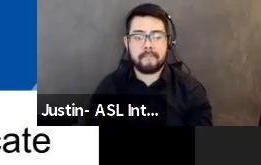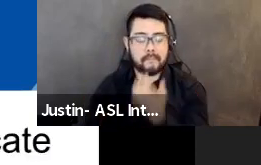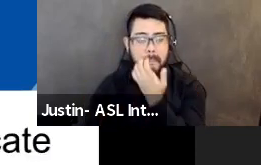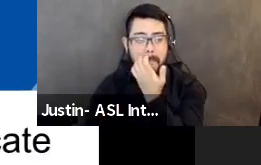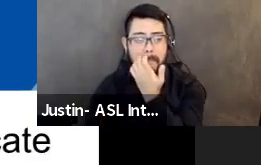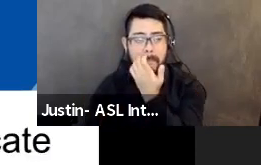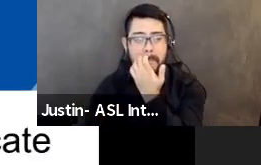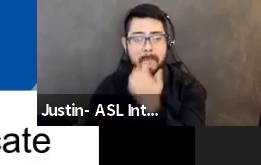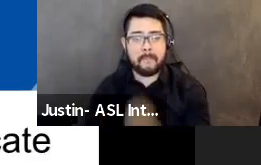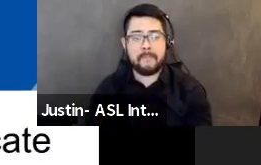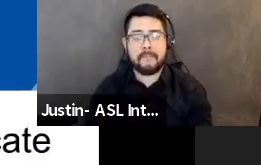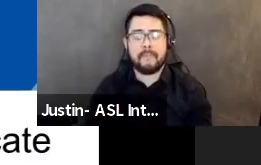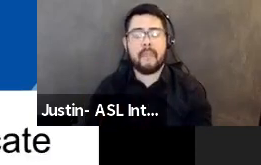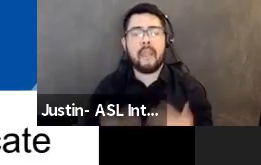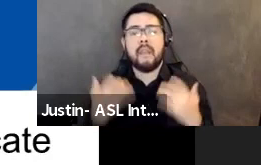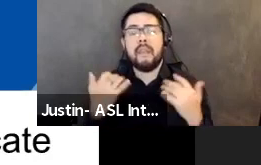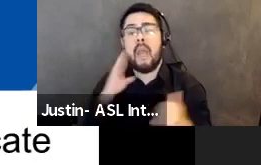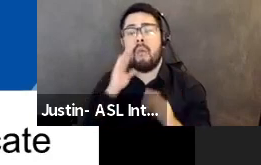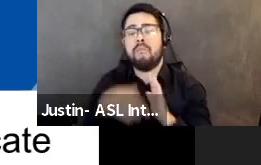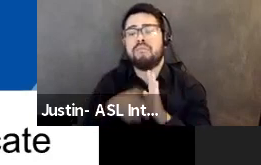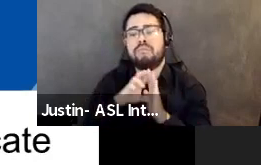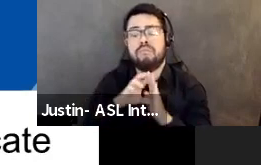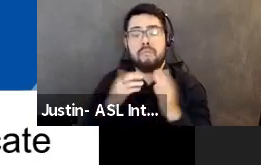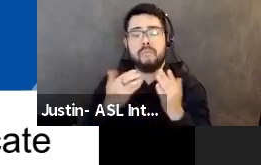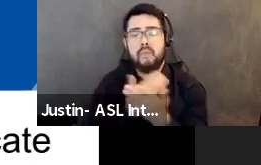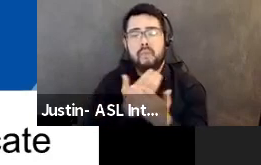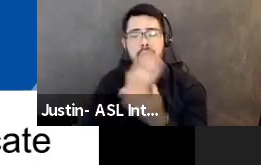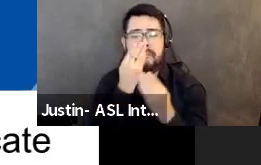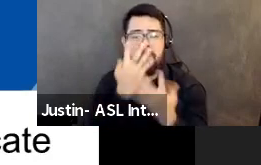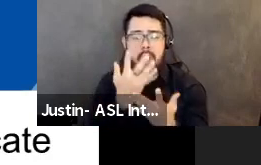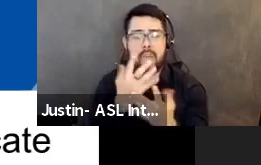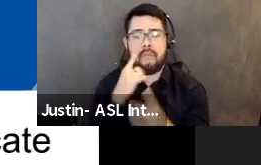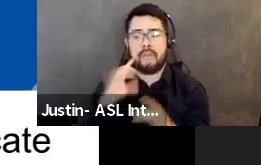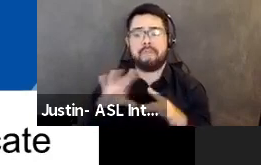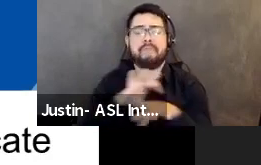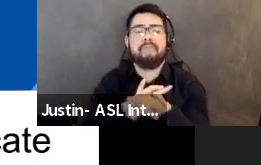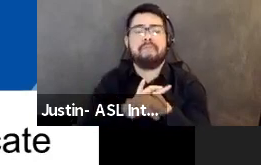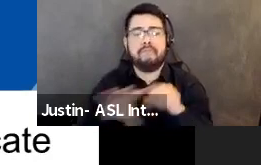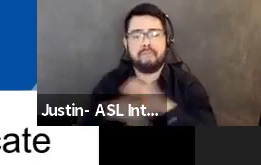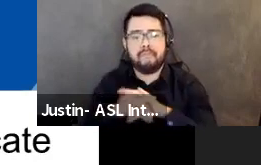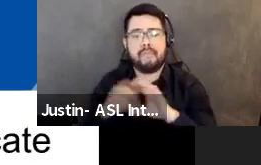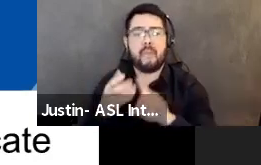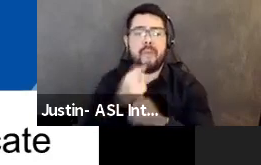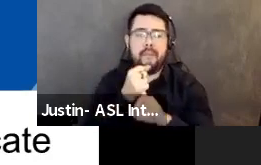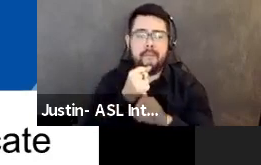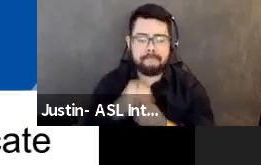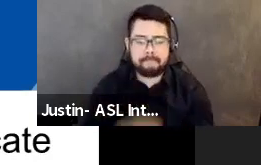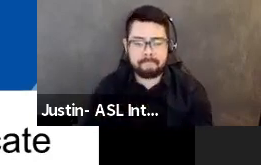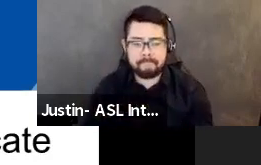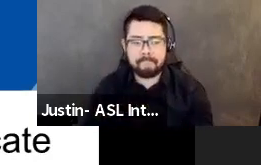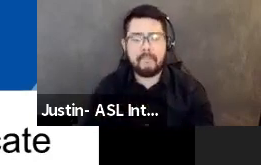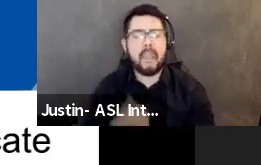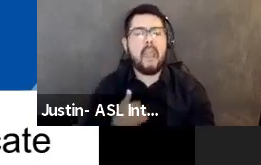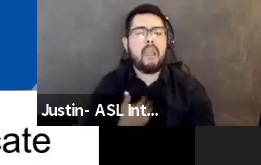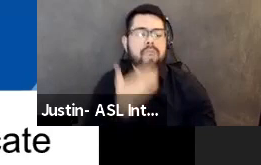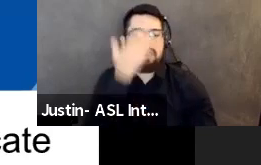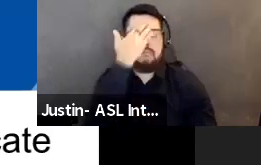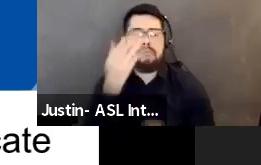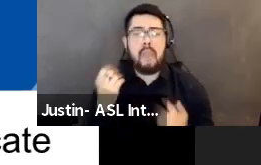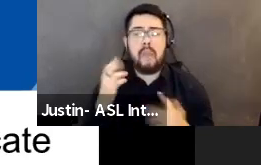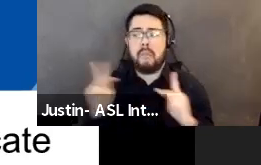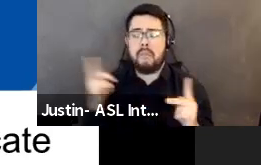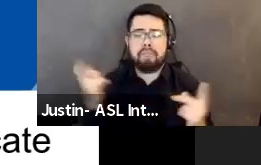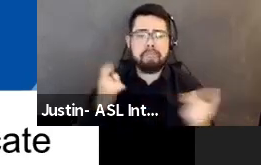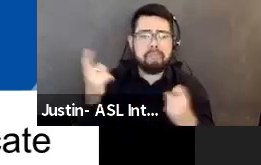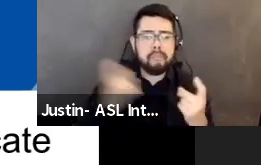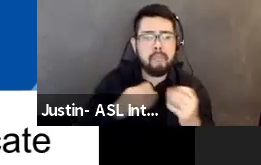so i'm now going to go over some new information around arrest data i know that people have been asking for arrest data